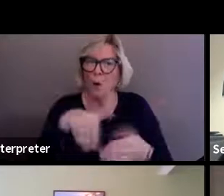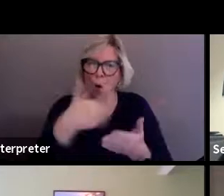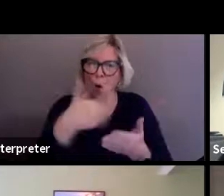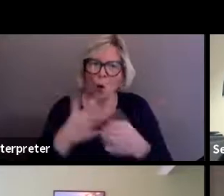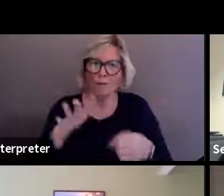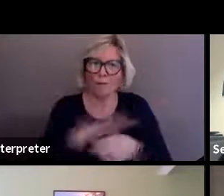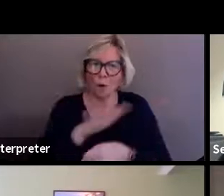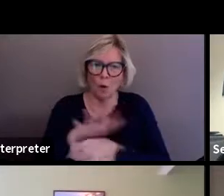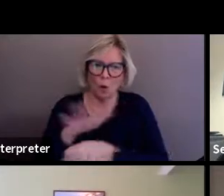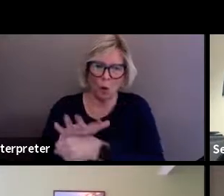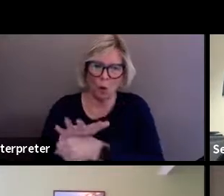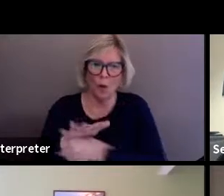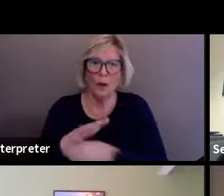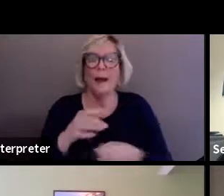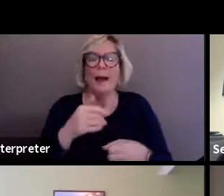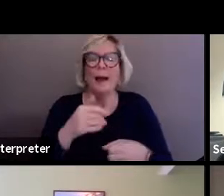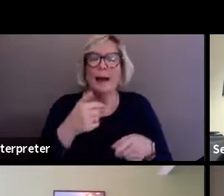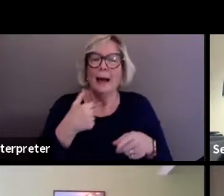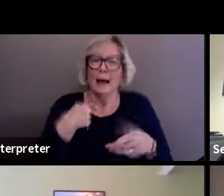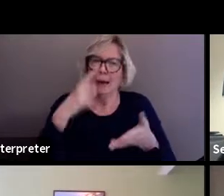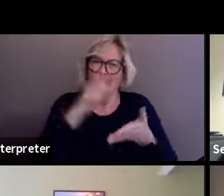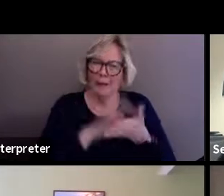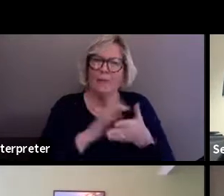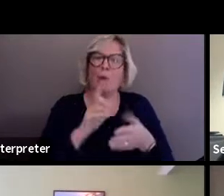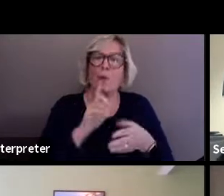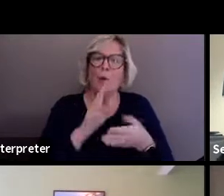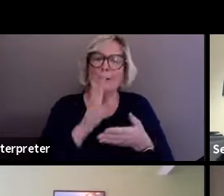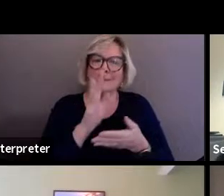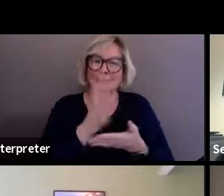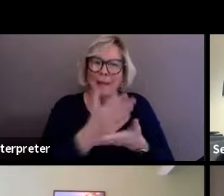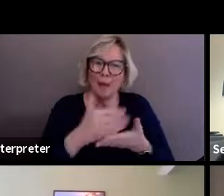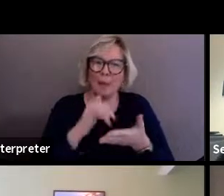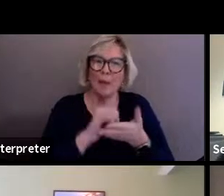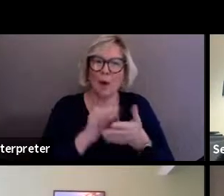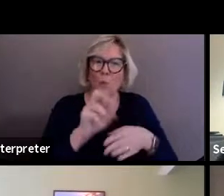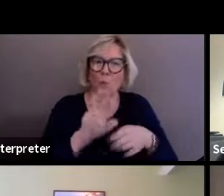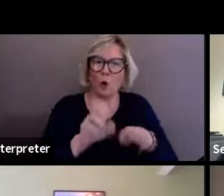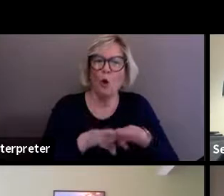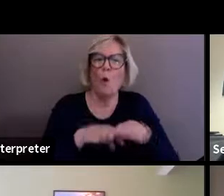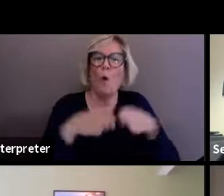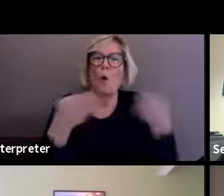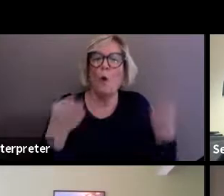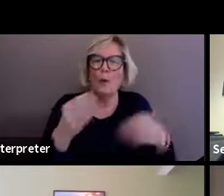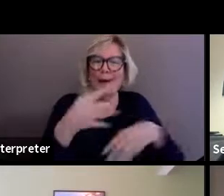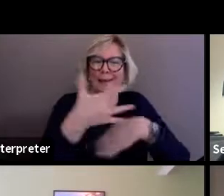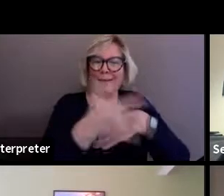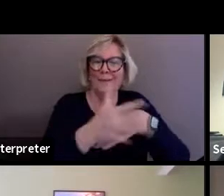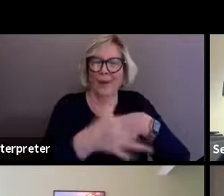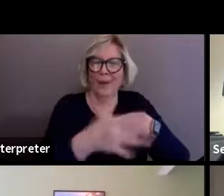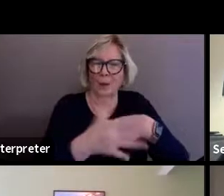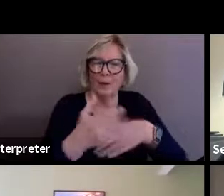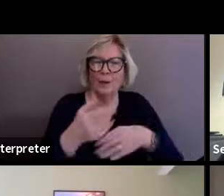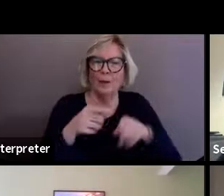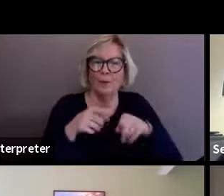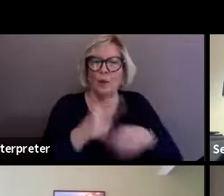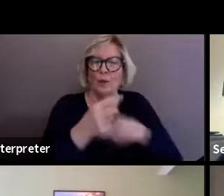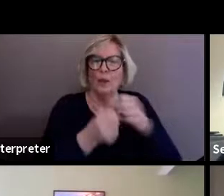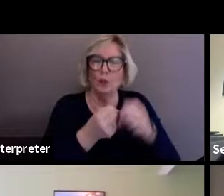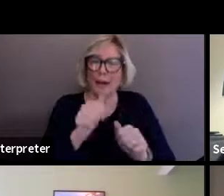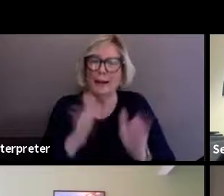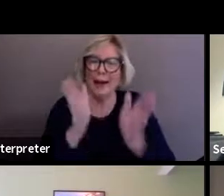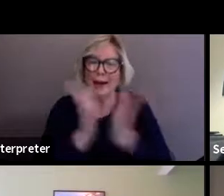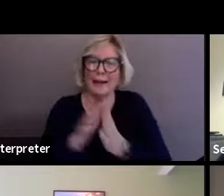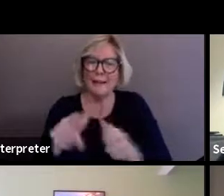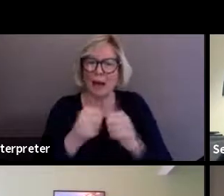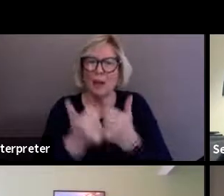was there were some that were open during the year, but I believe we can ask the agency as well, but I believe they should